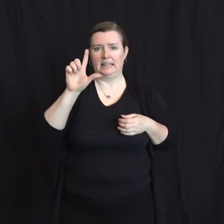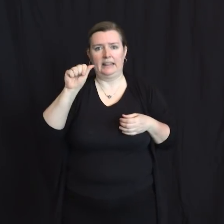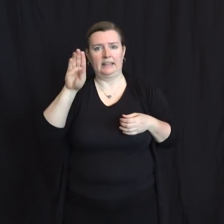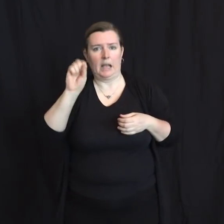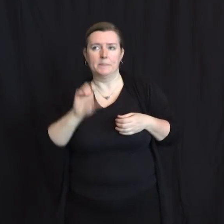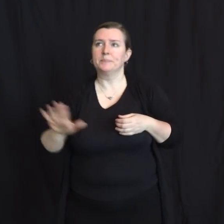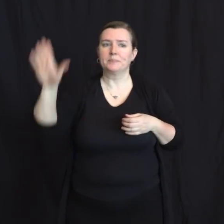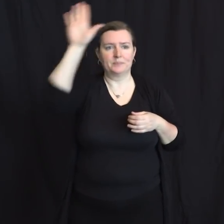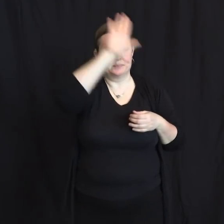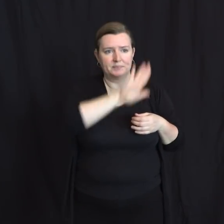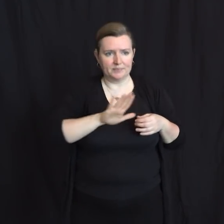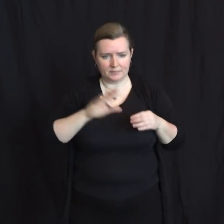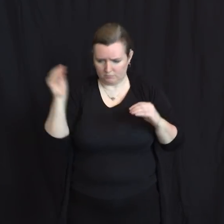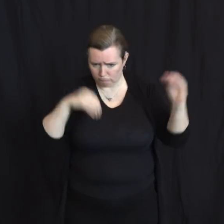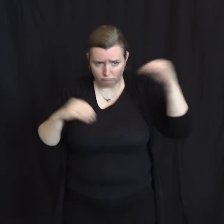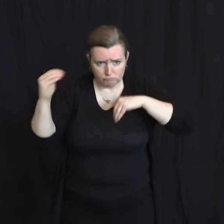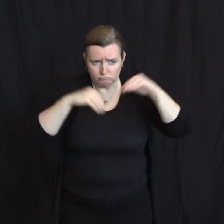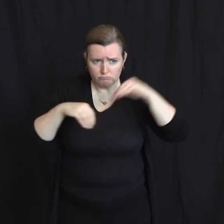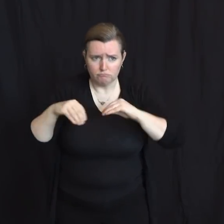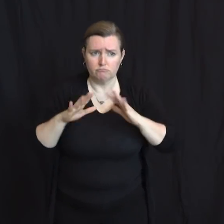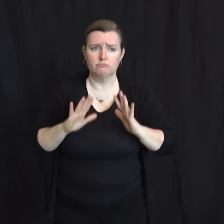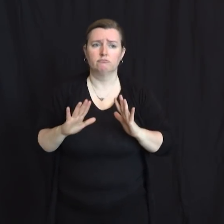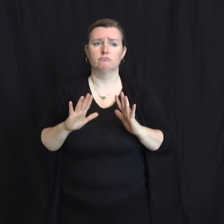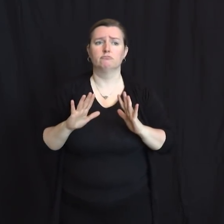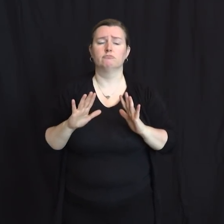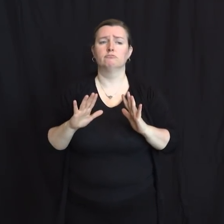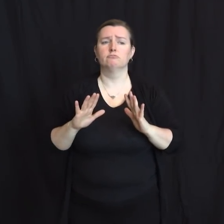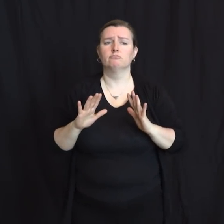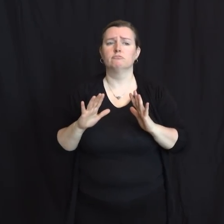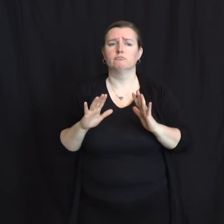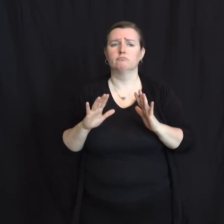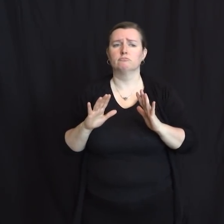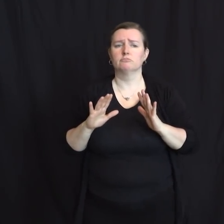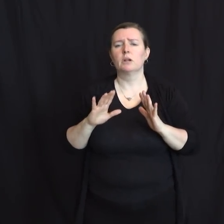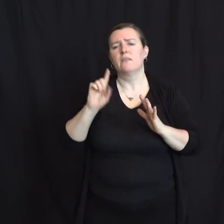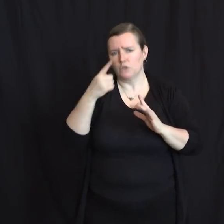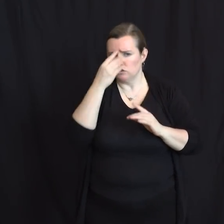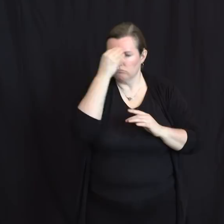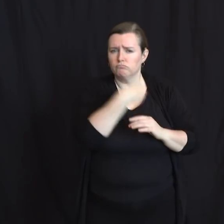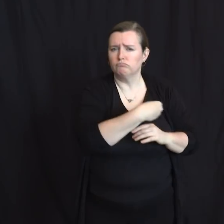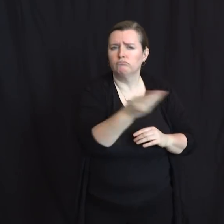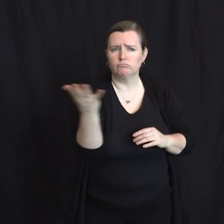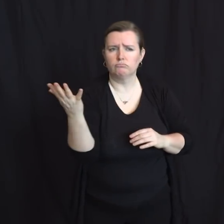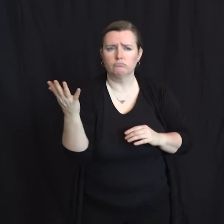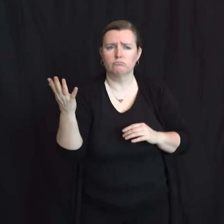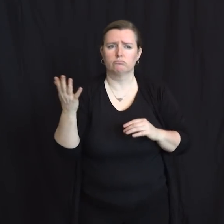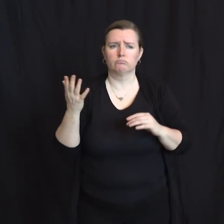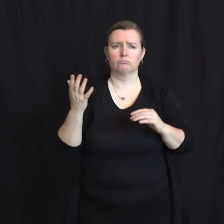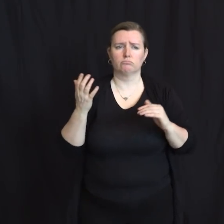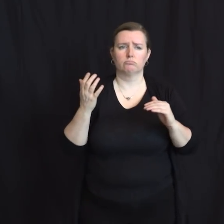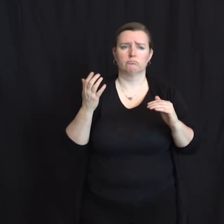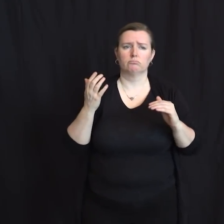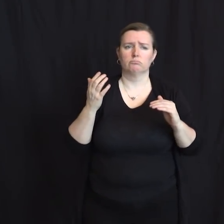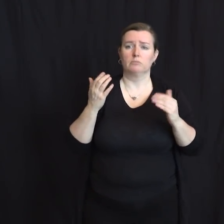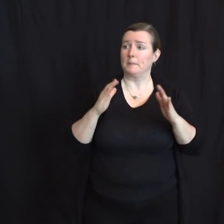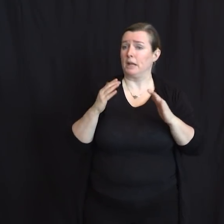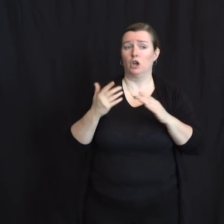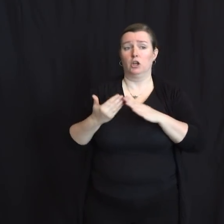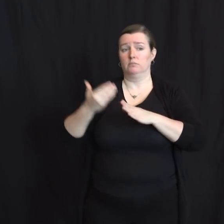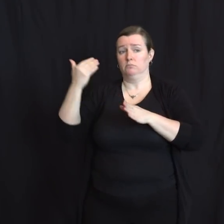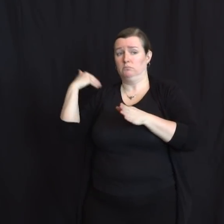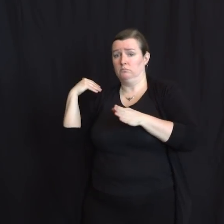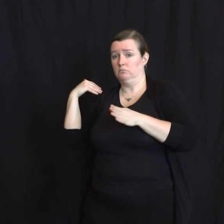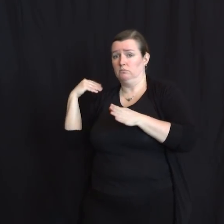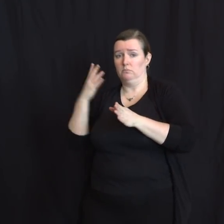said. So I only say that to distinguish between what has happened and what will